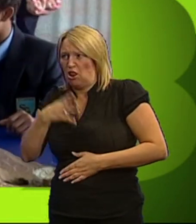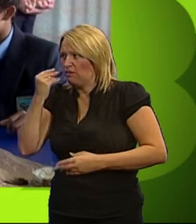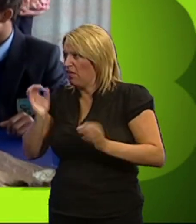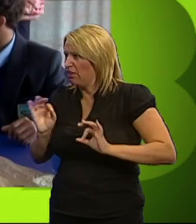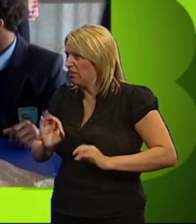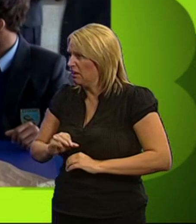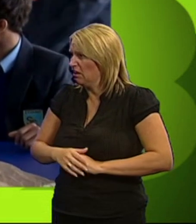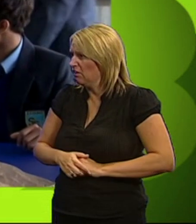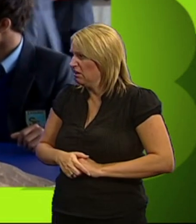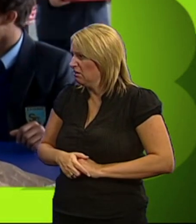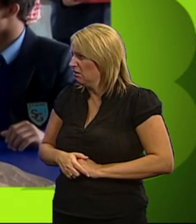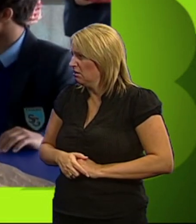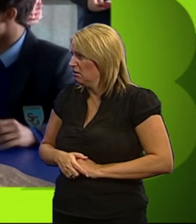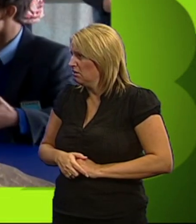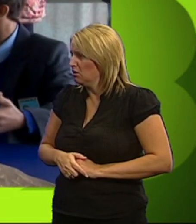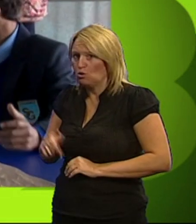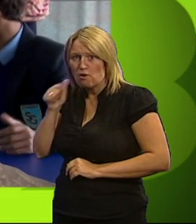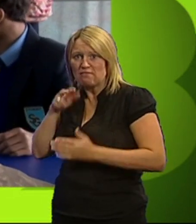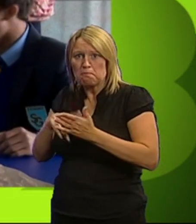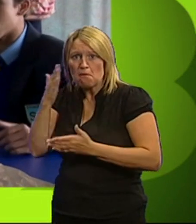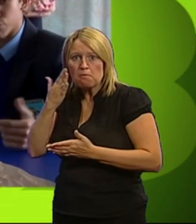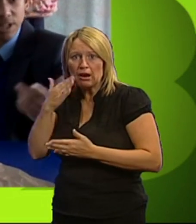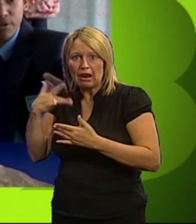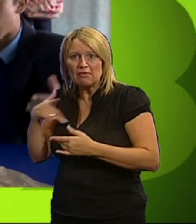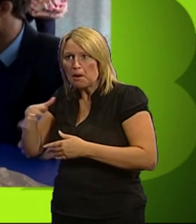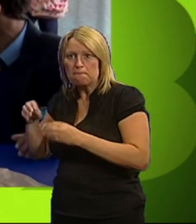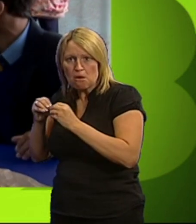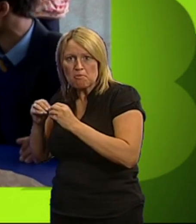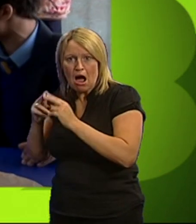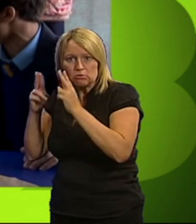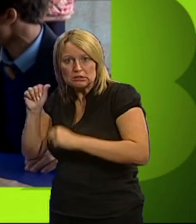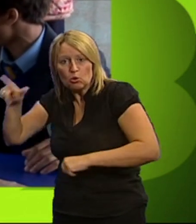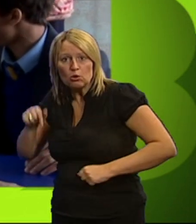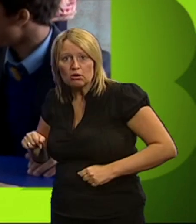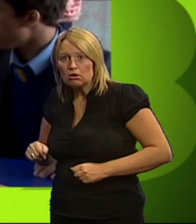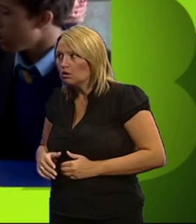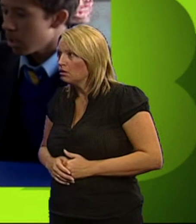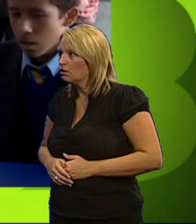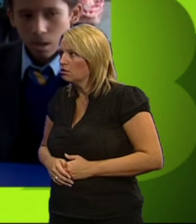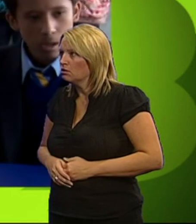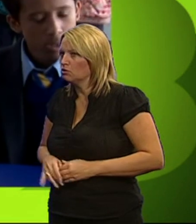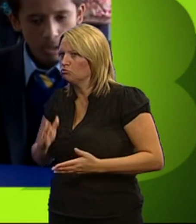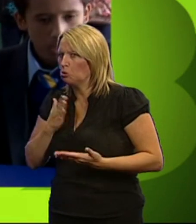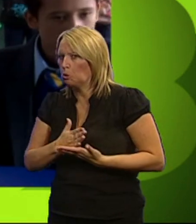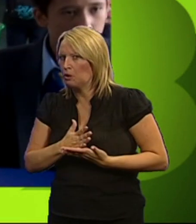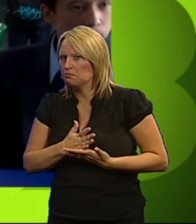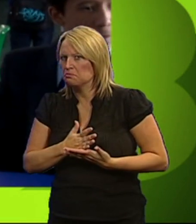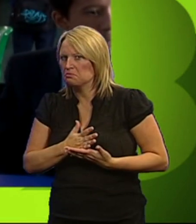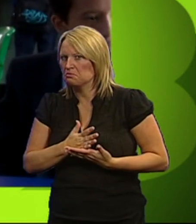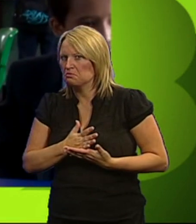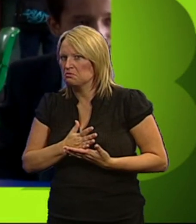mean, what have we learned from all that? Nothing. Oh, so you knew Vlad's mom was living around the Brenner's house, did you? So it's true